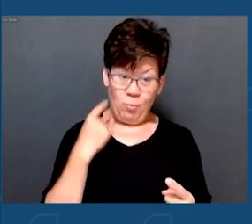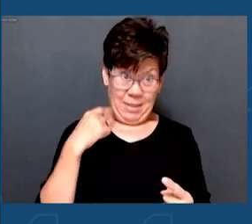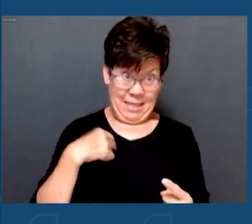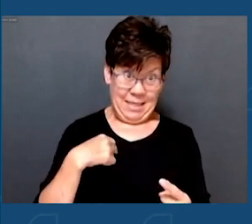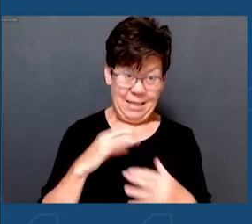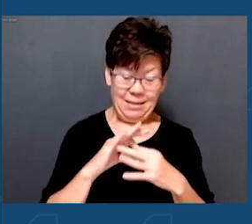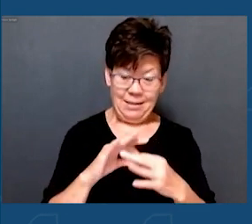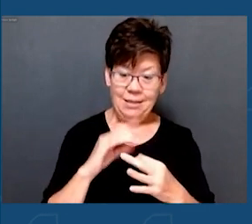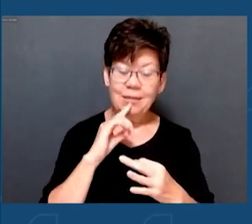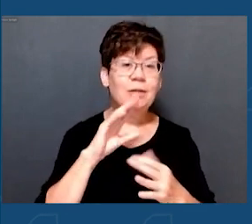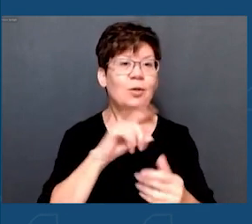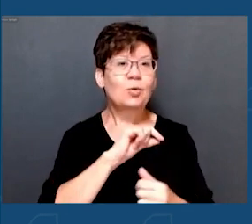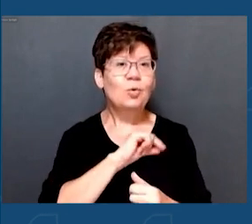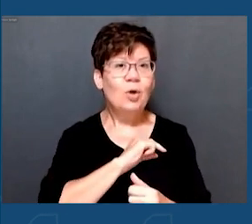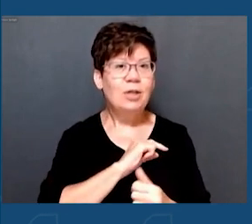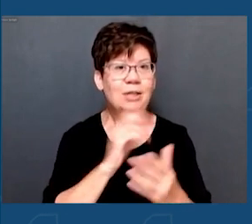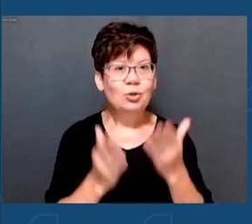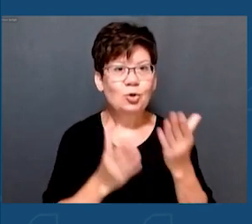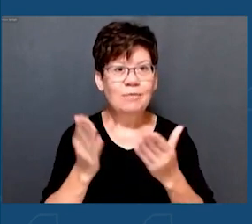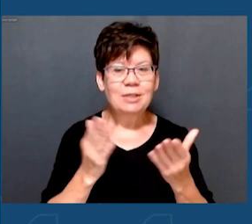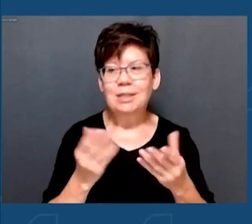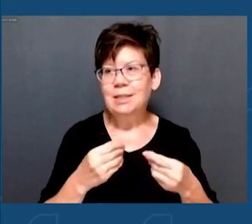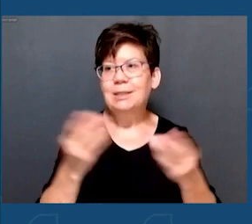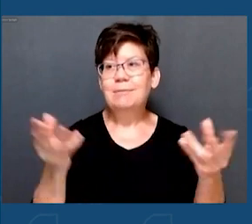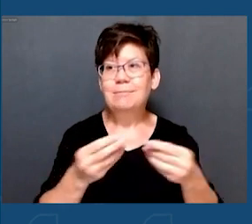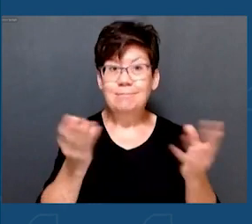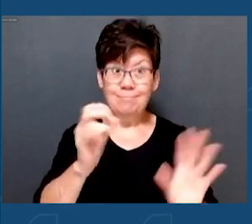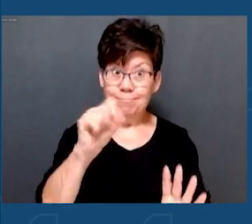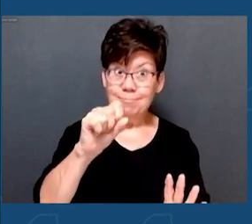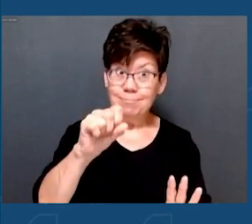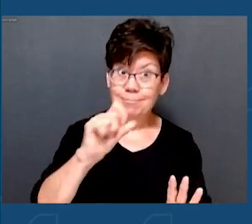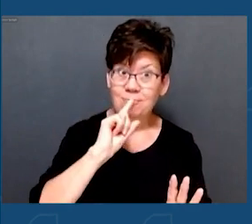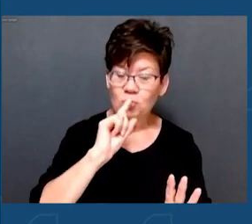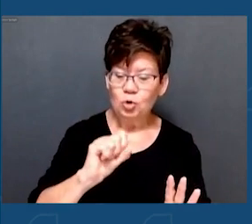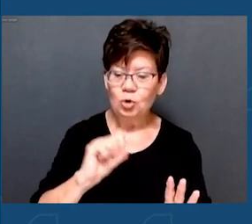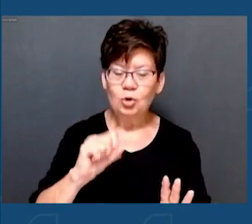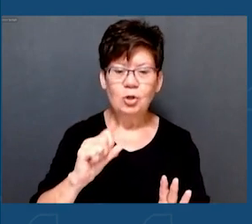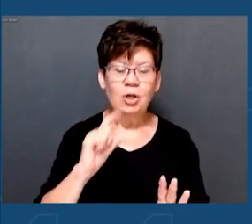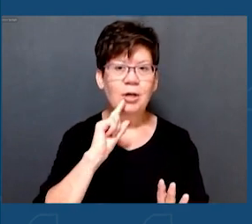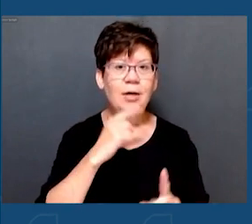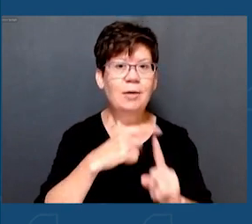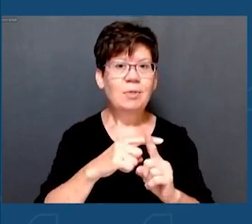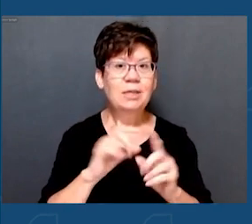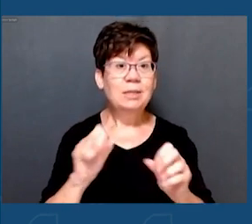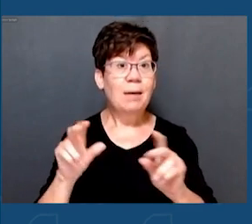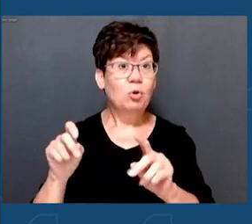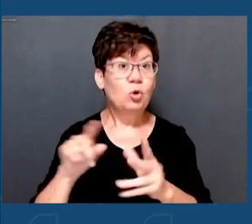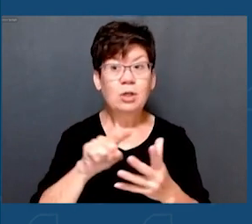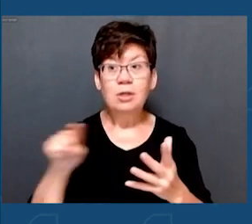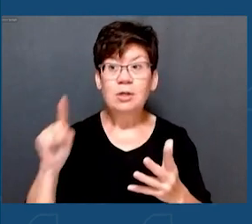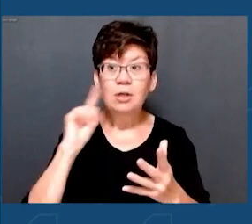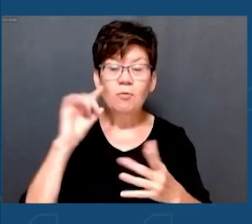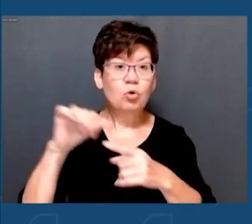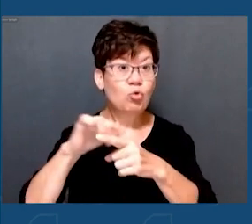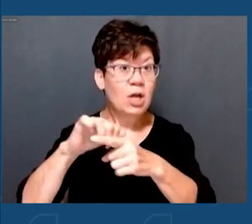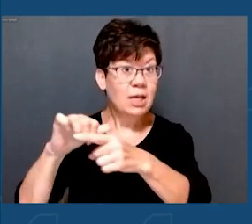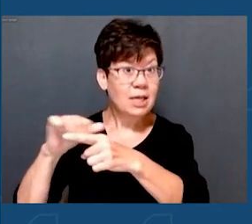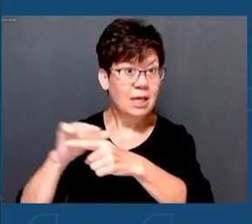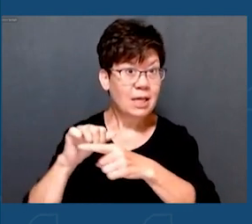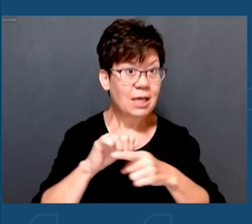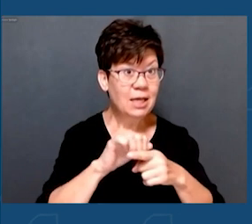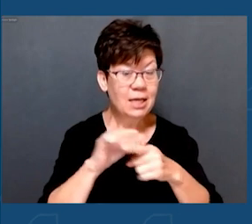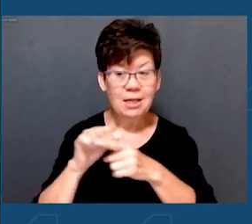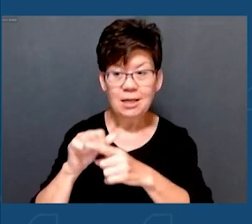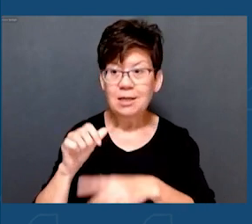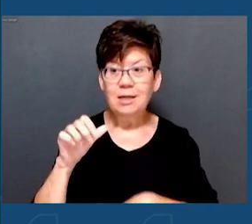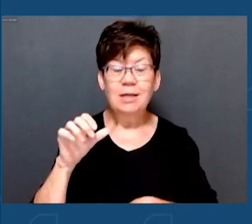quality services it will provide to the community, not only because of the opportunity it will provide for training of healthcare professionals